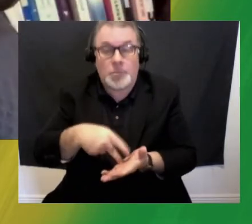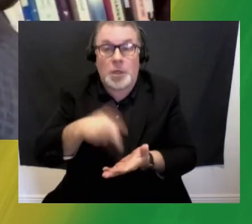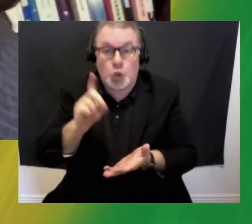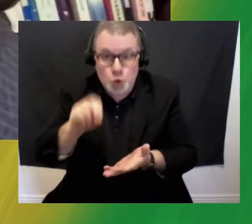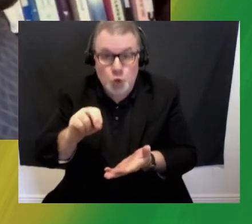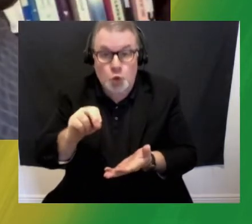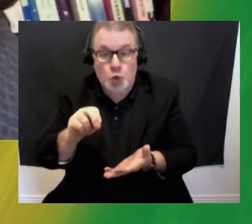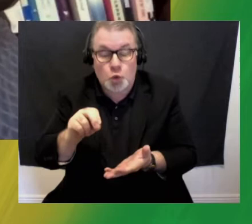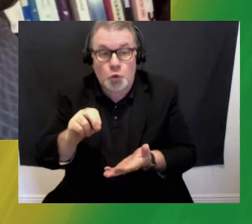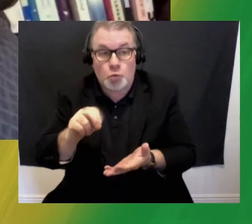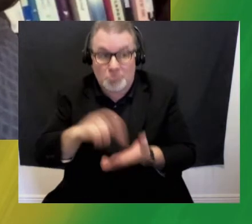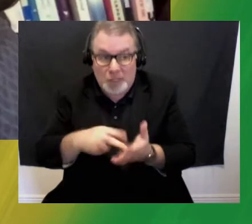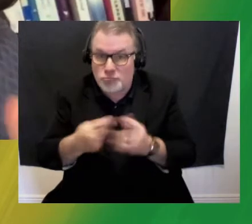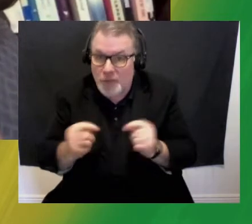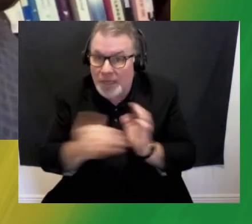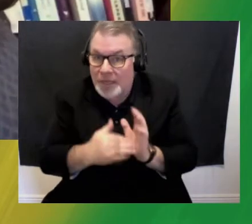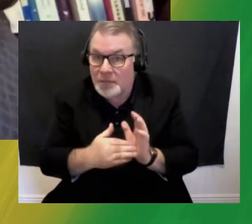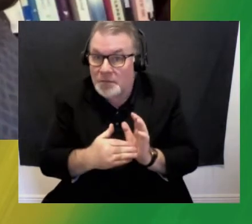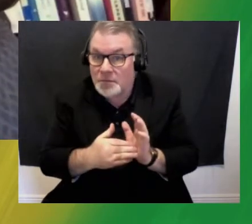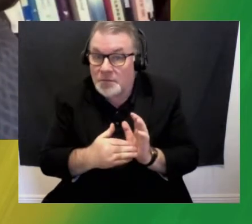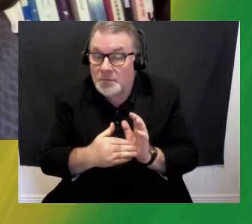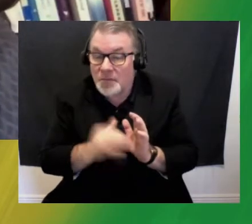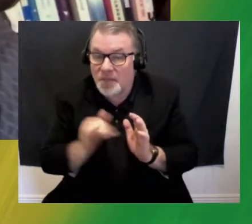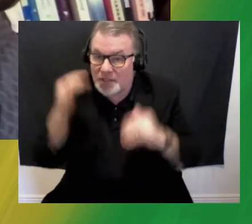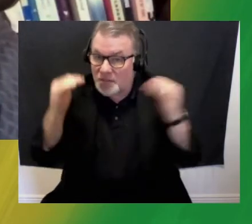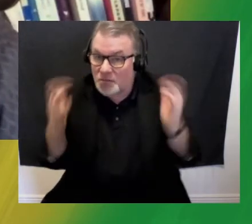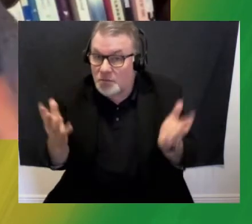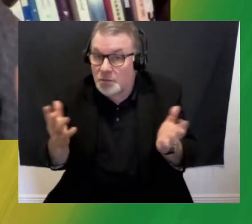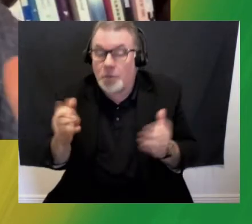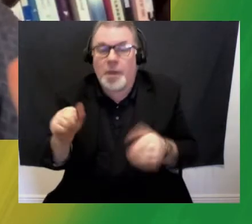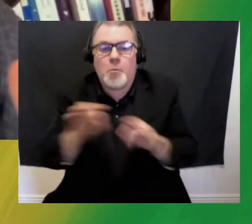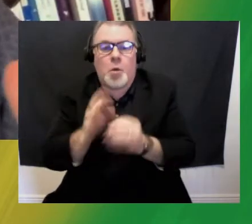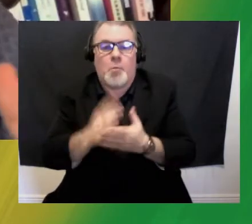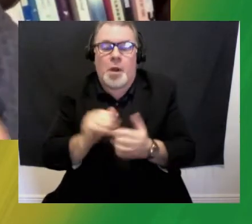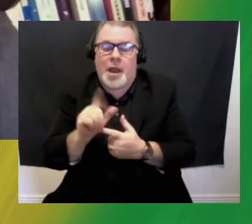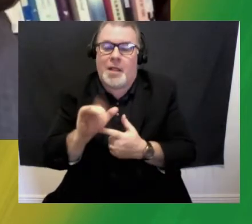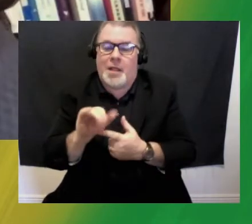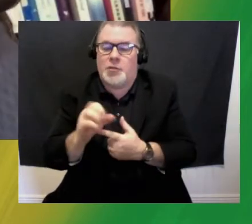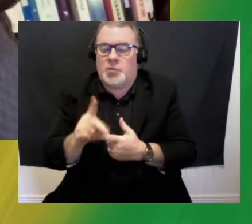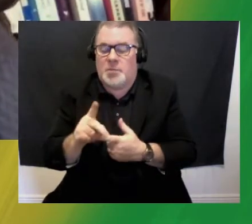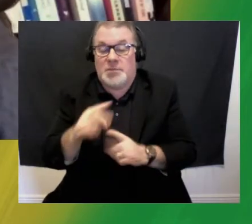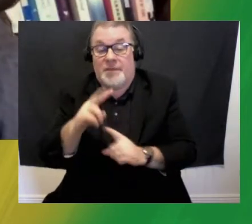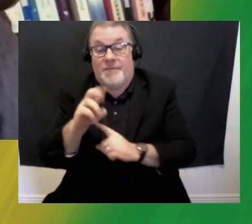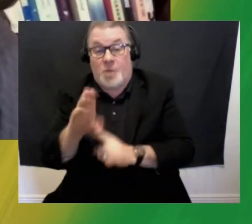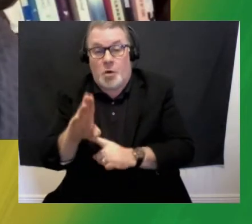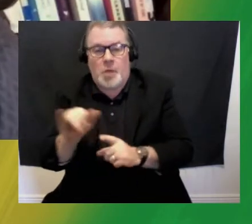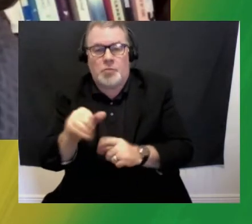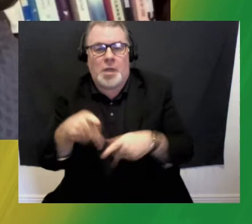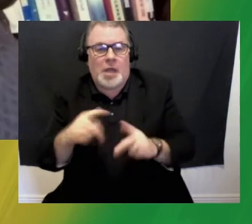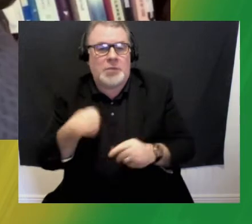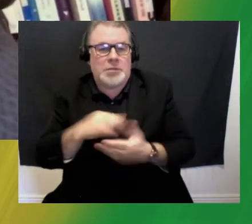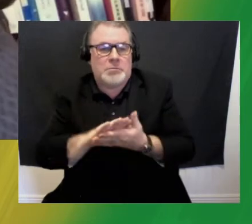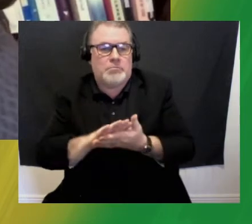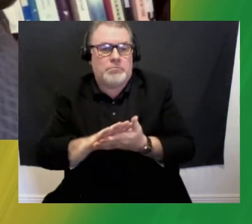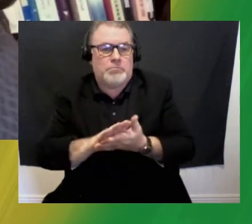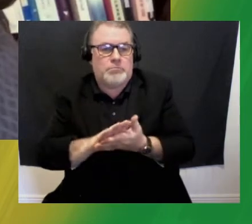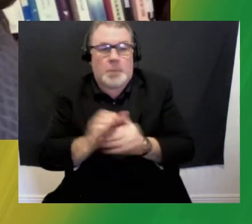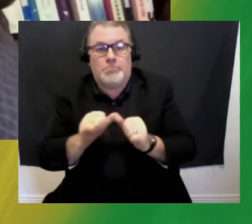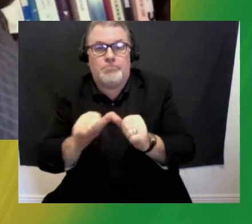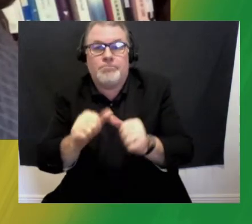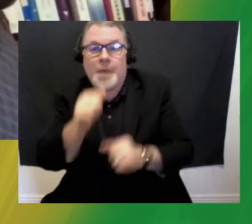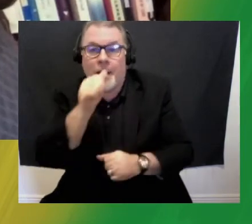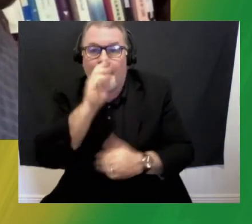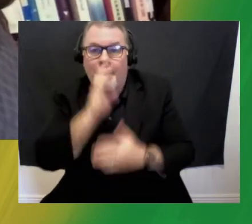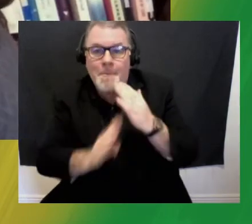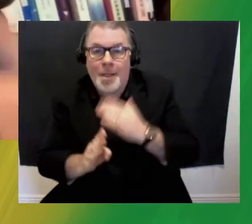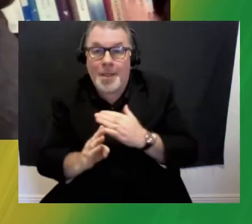try again, right? So that's an important piece, allyship being a verb. It also allows us to remain humble, right? Because part of